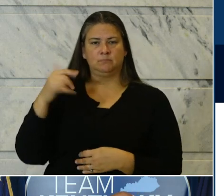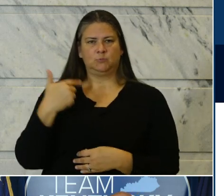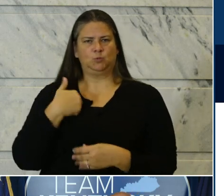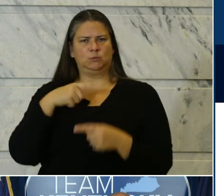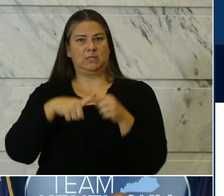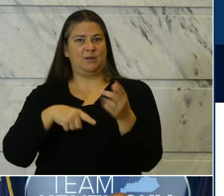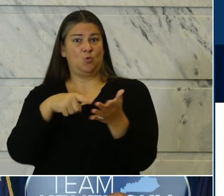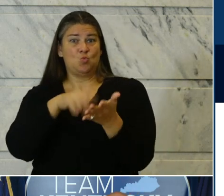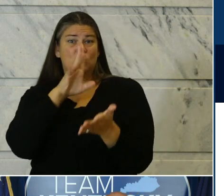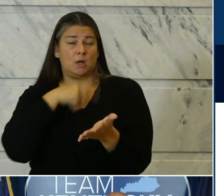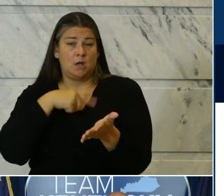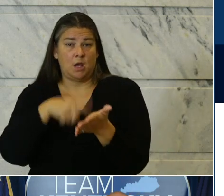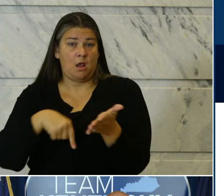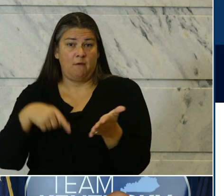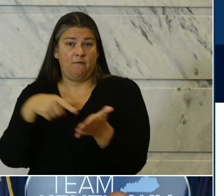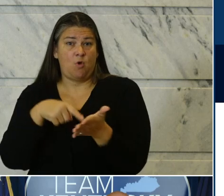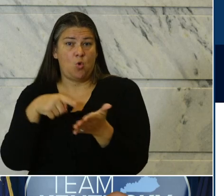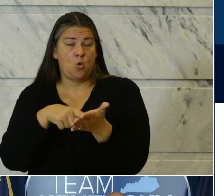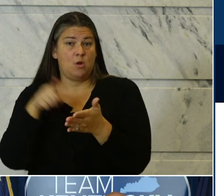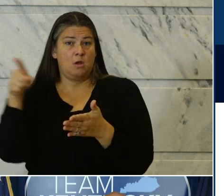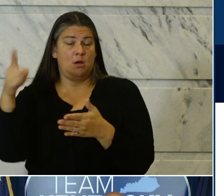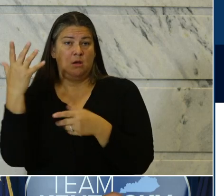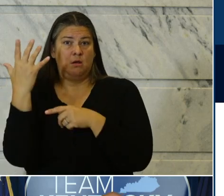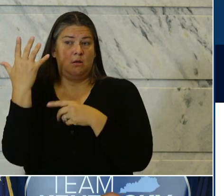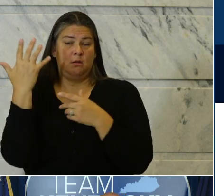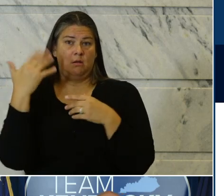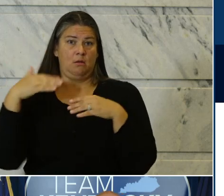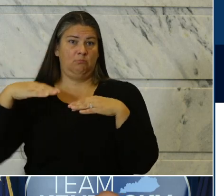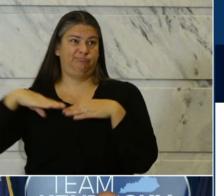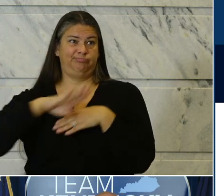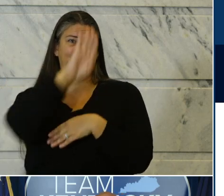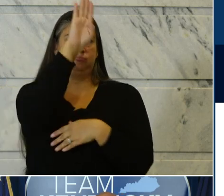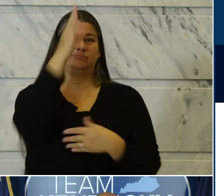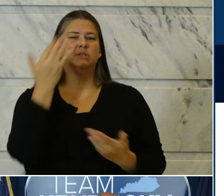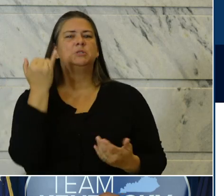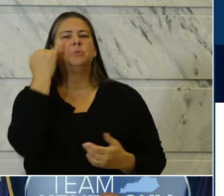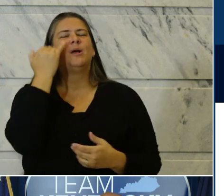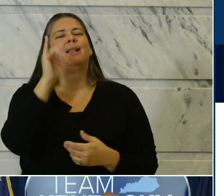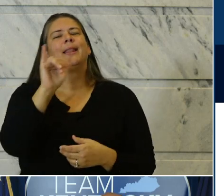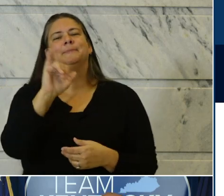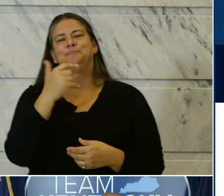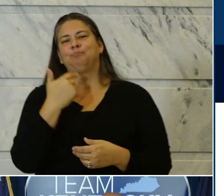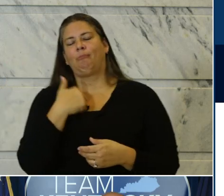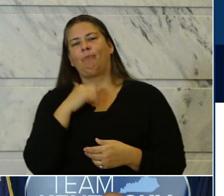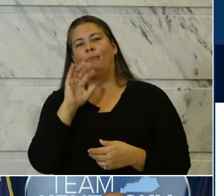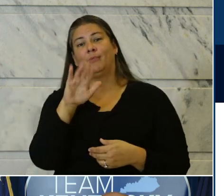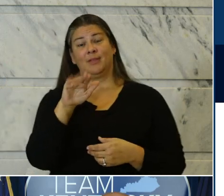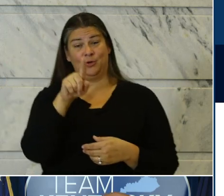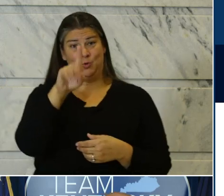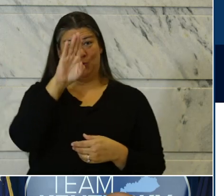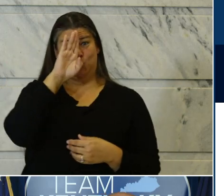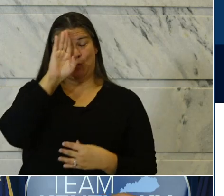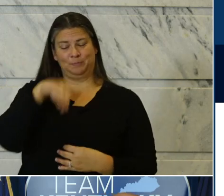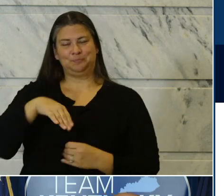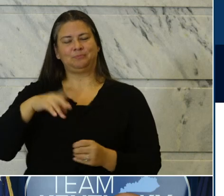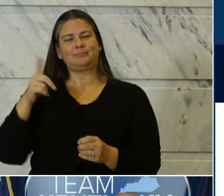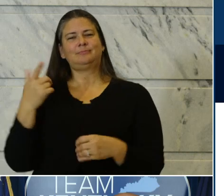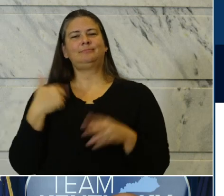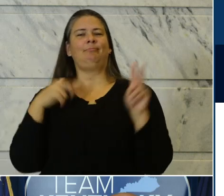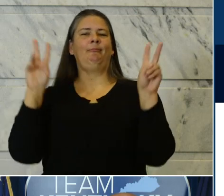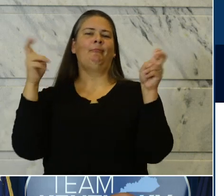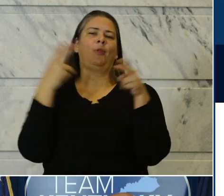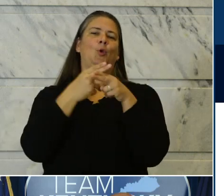out of control. Here's the thing, for those who like casino metaphors, the house always wins. So here's the